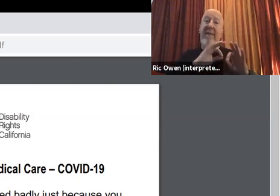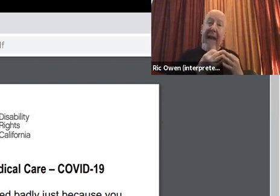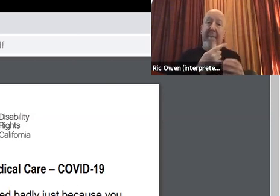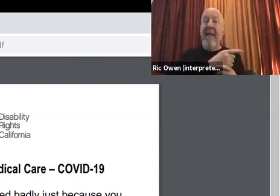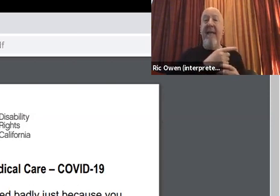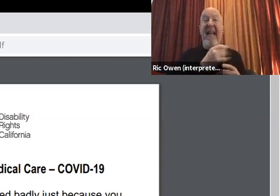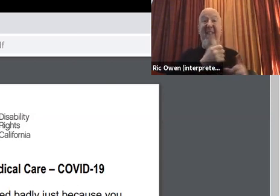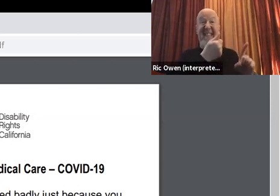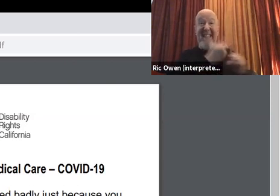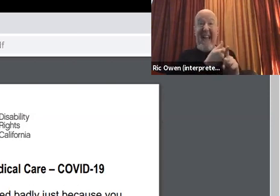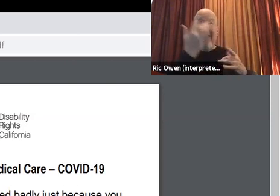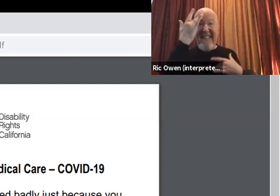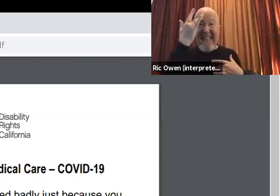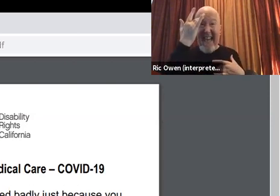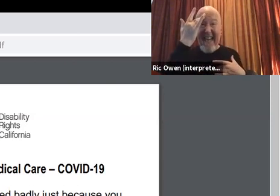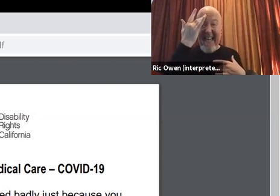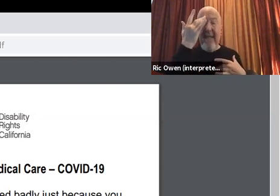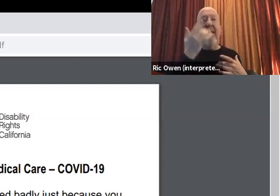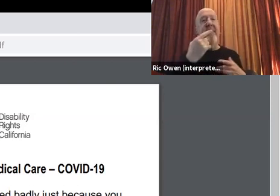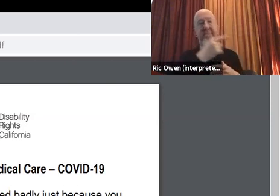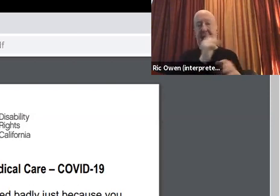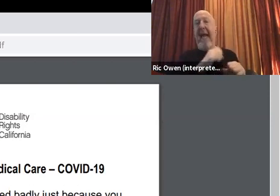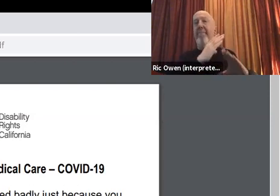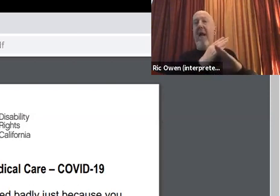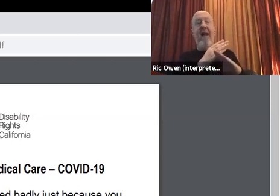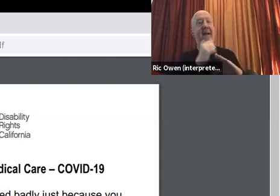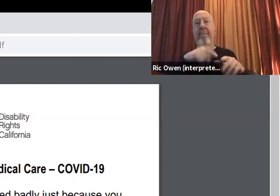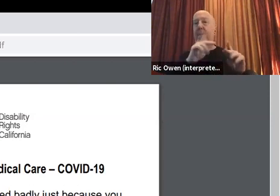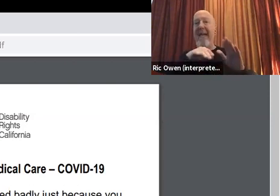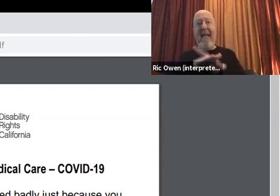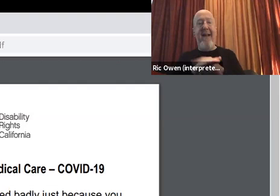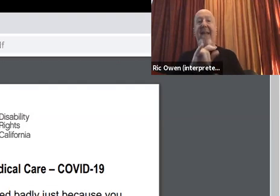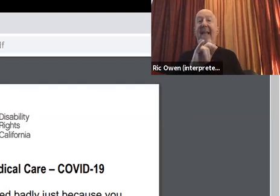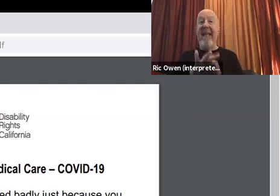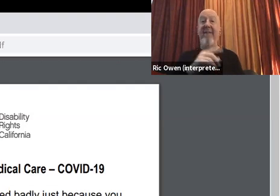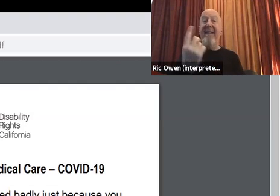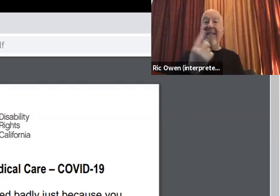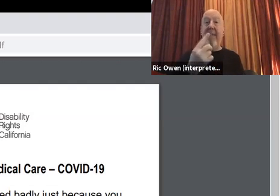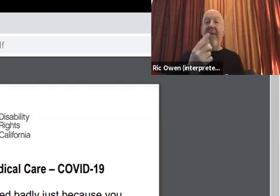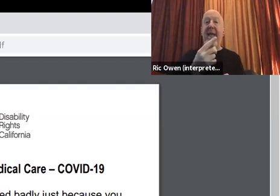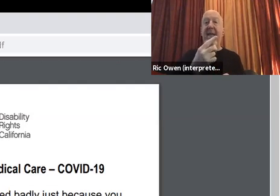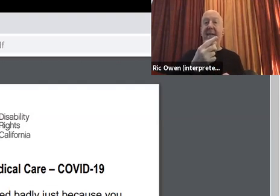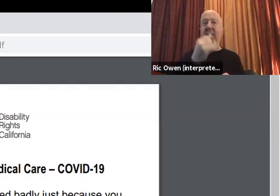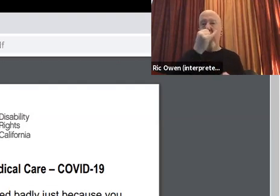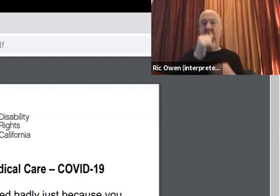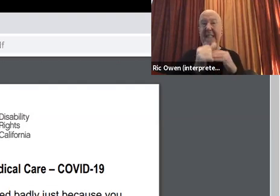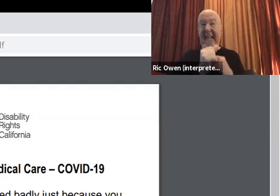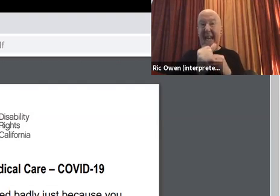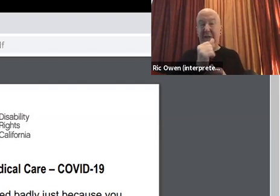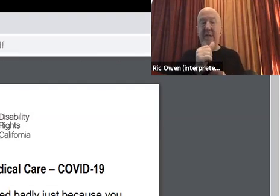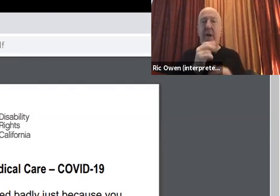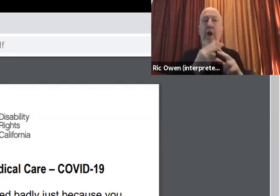not be permitted, and that would be lawful. Because if something is very dangerous, it's called a direct